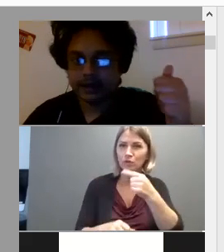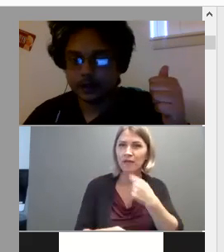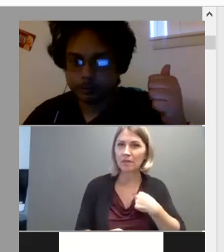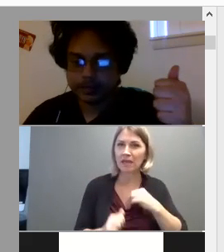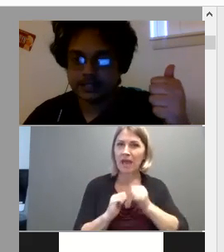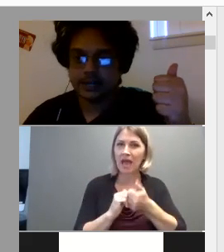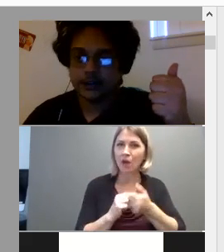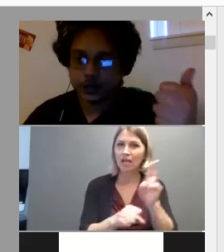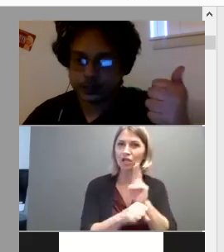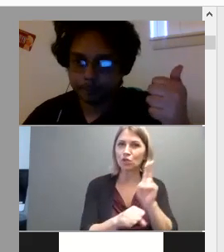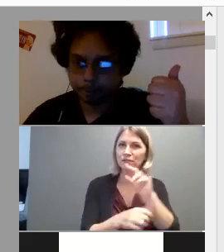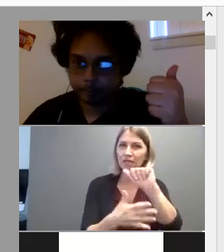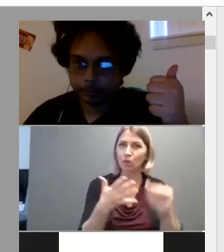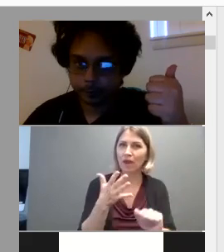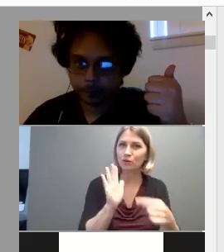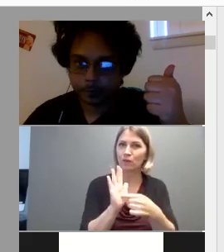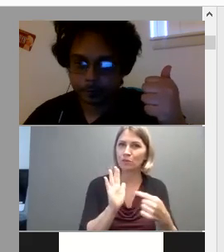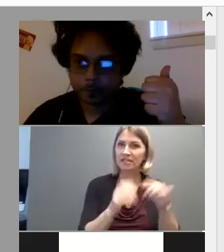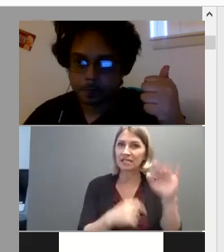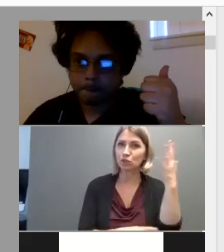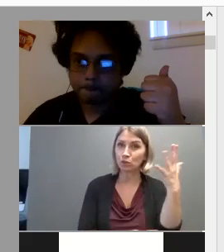an array to represent a tree?